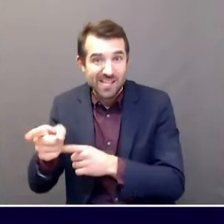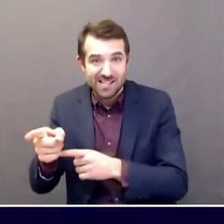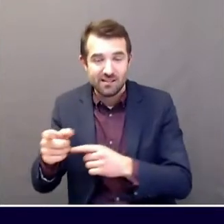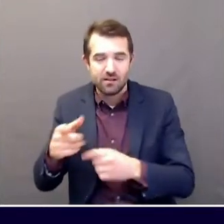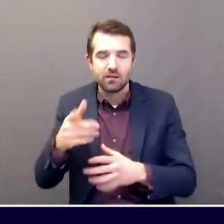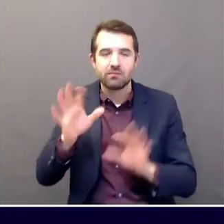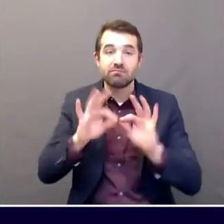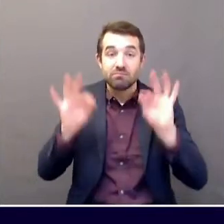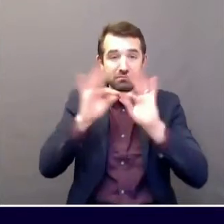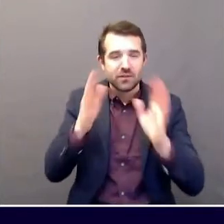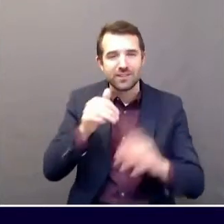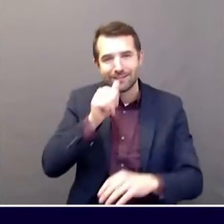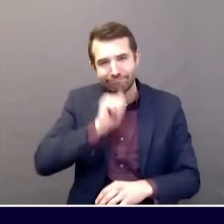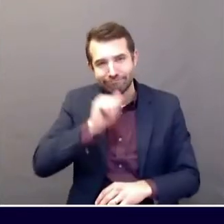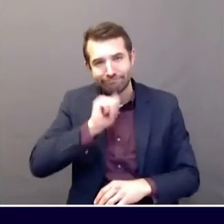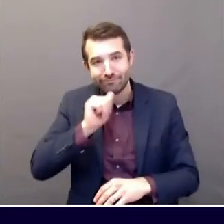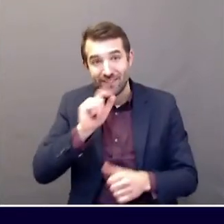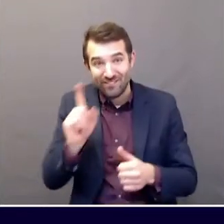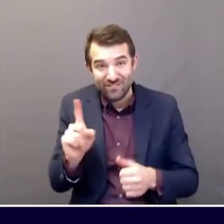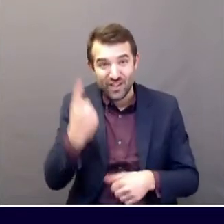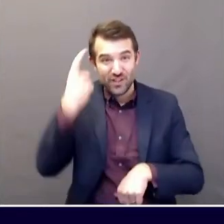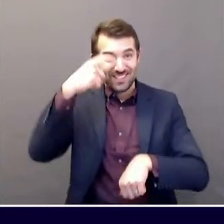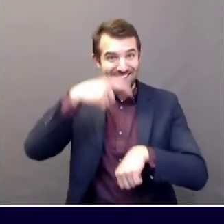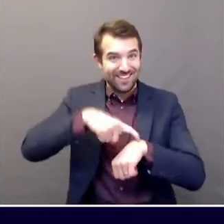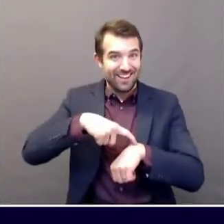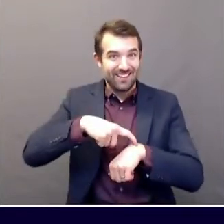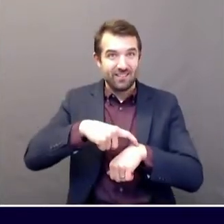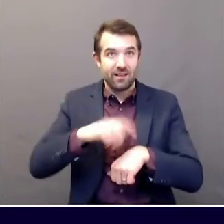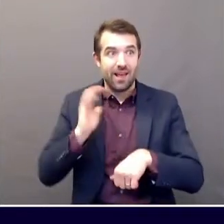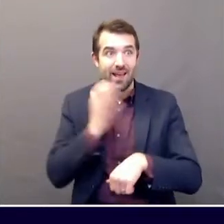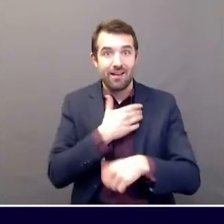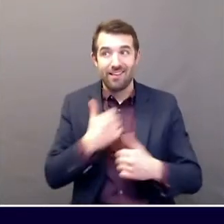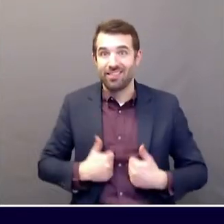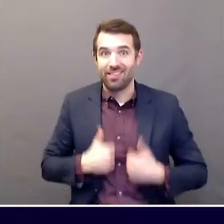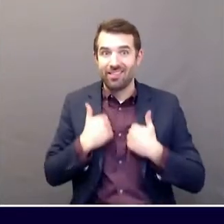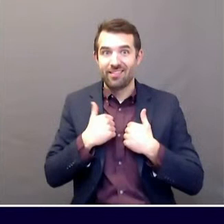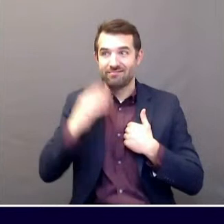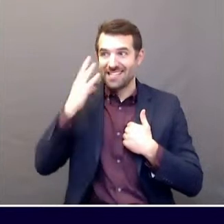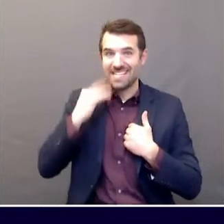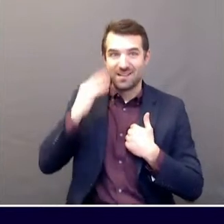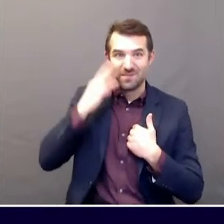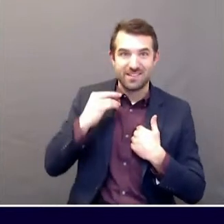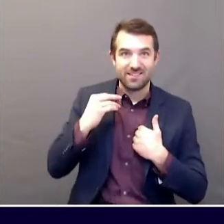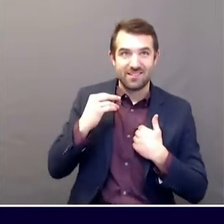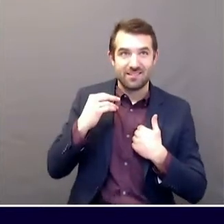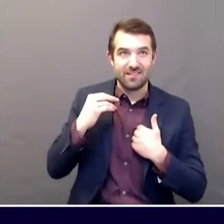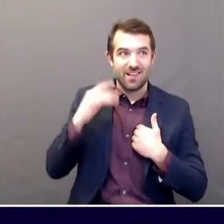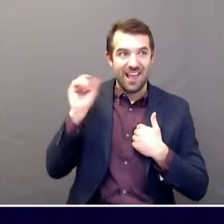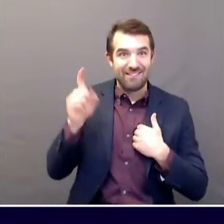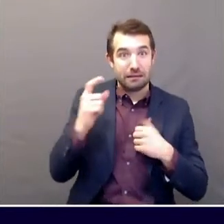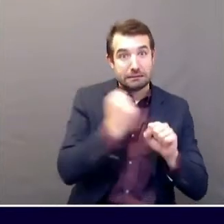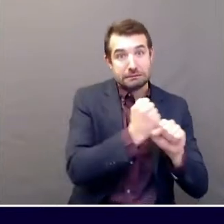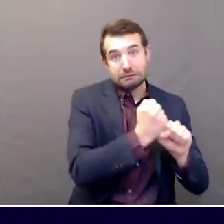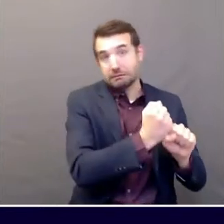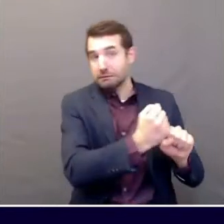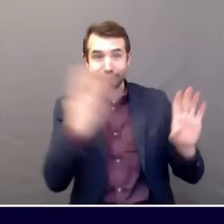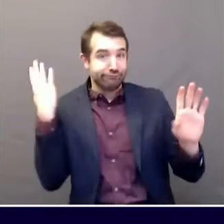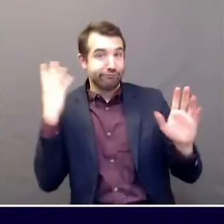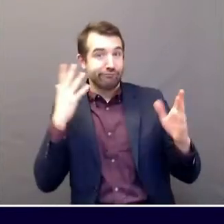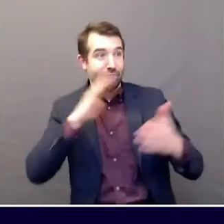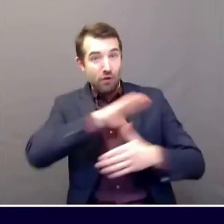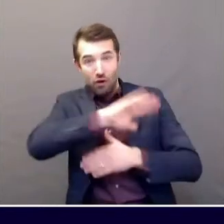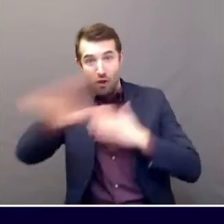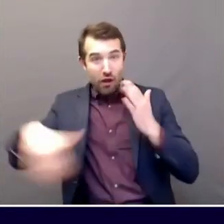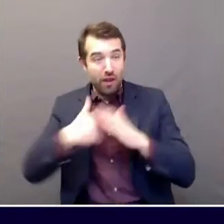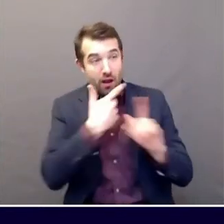scale and scope and magnitude has not been undertaken in a generation, if not longer. So please be patient as you work your way through that